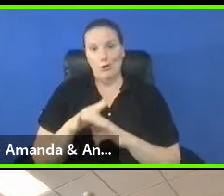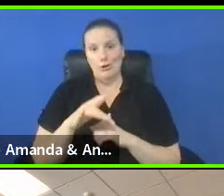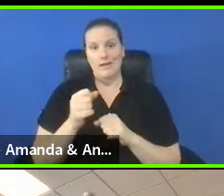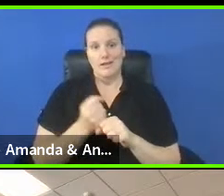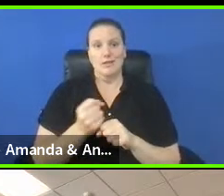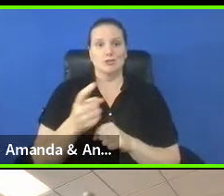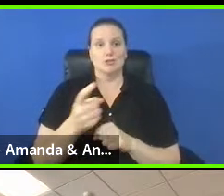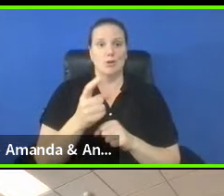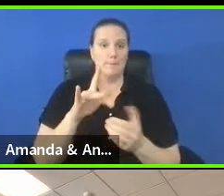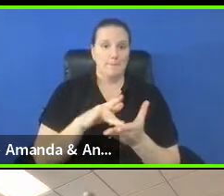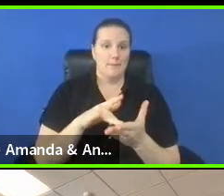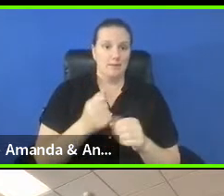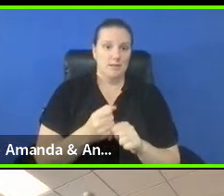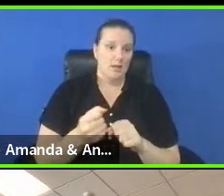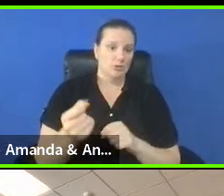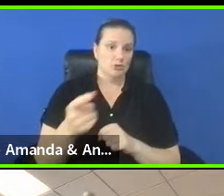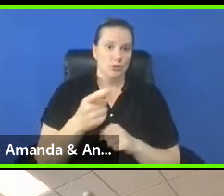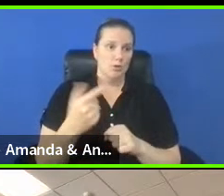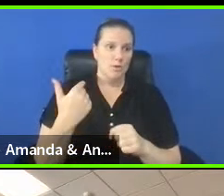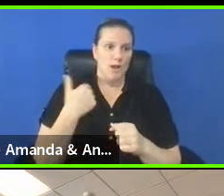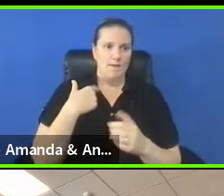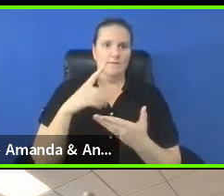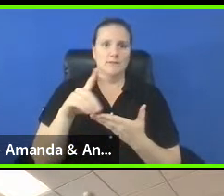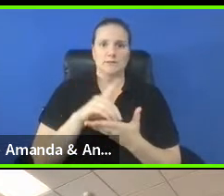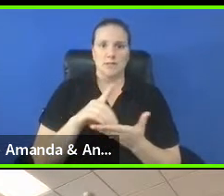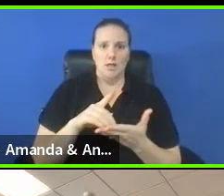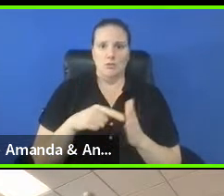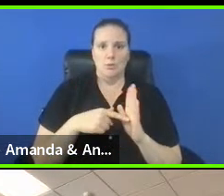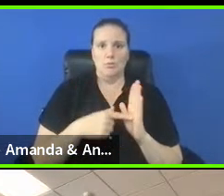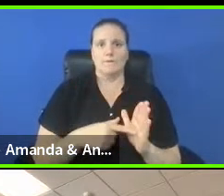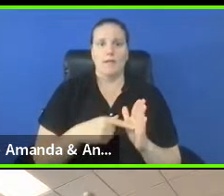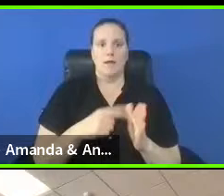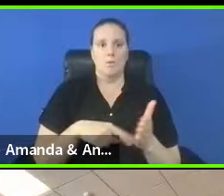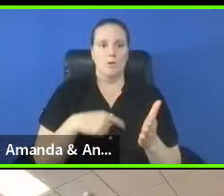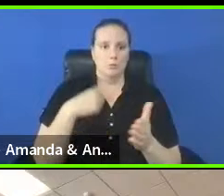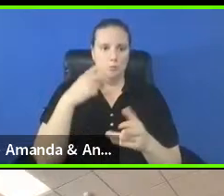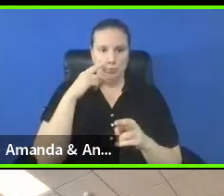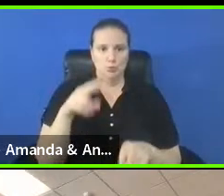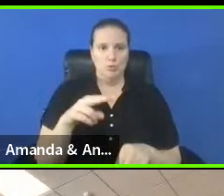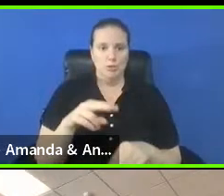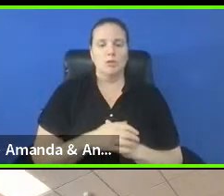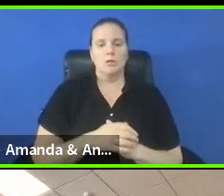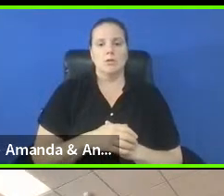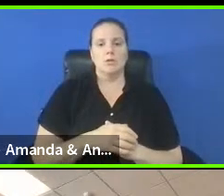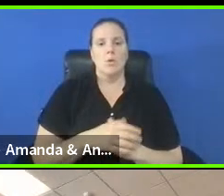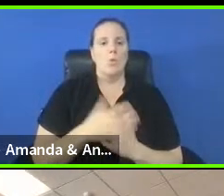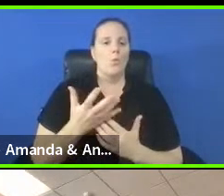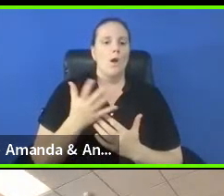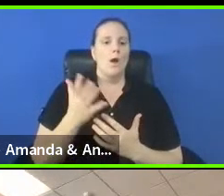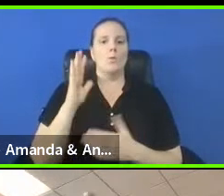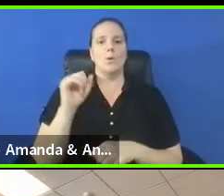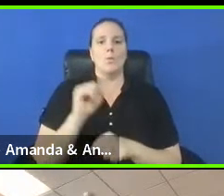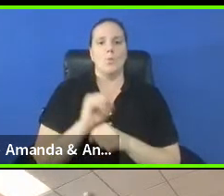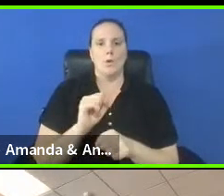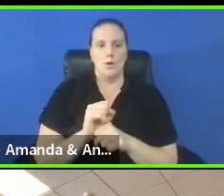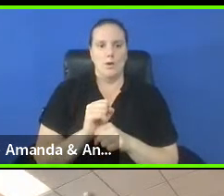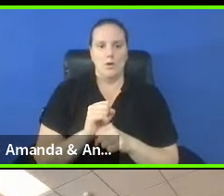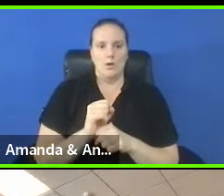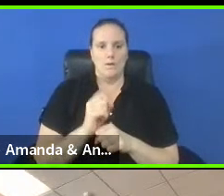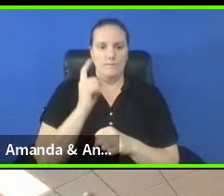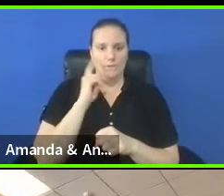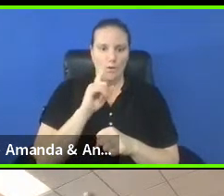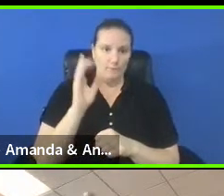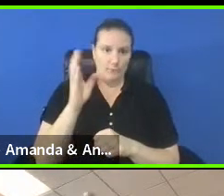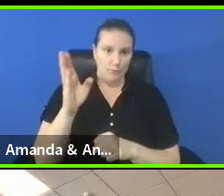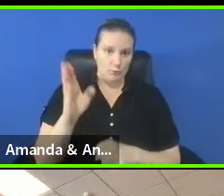some designs that reflect what we have seen and what will work going into the future.